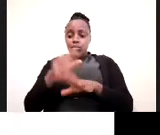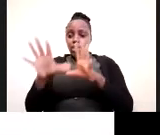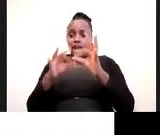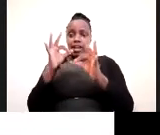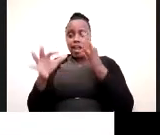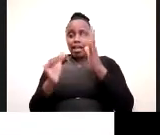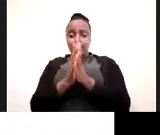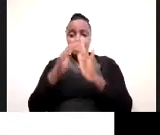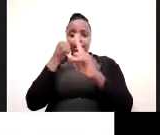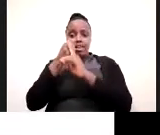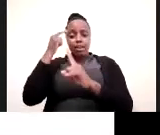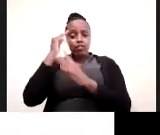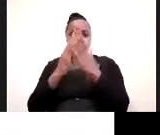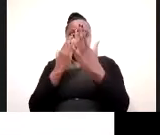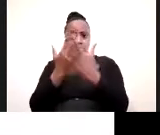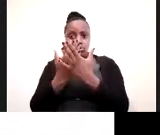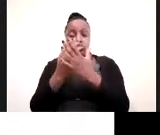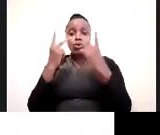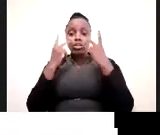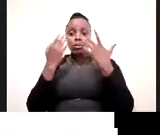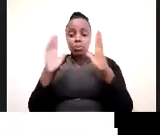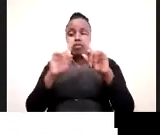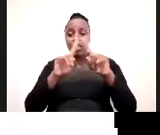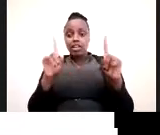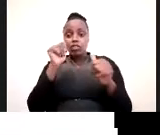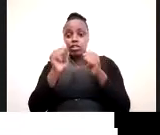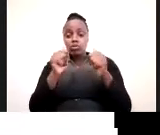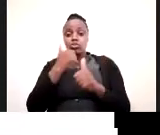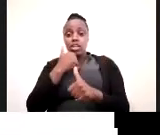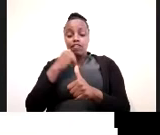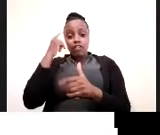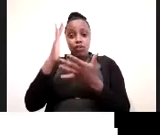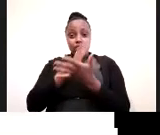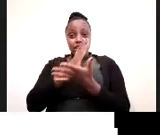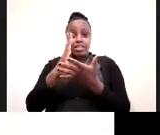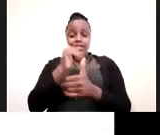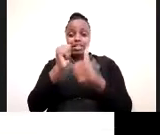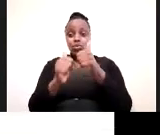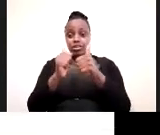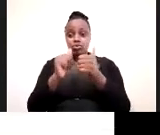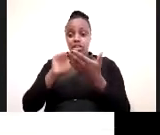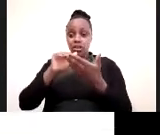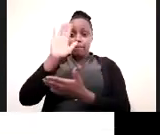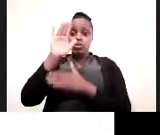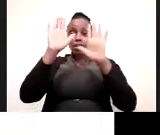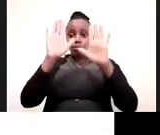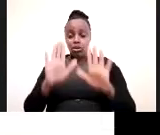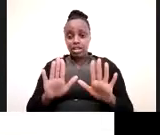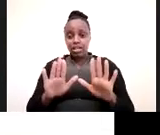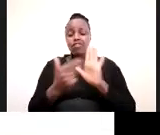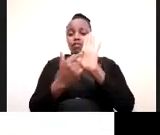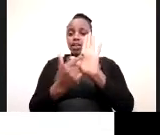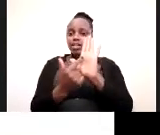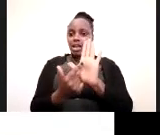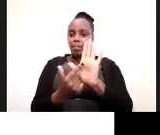assessment of the proposal, we saw that the differences for the sector which are the most important, like the